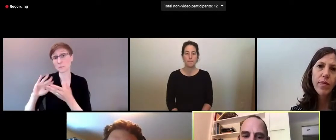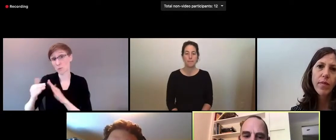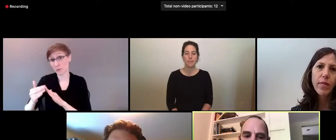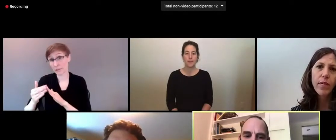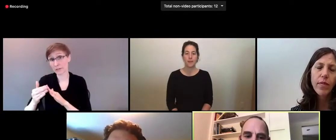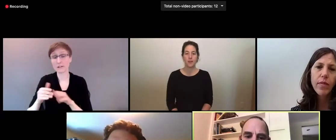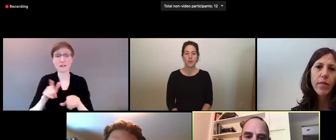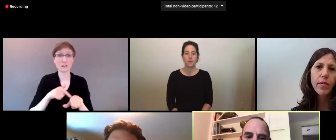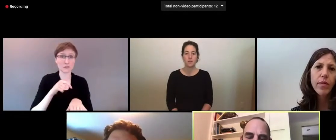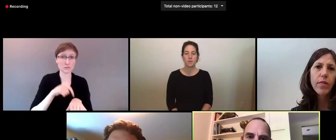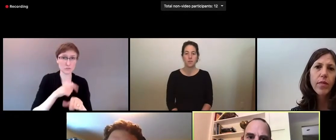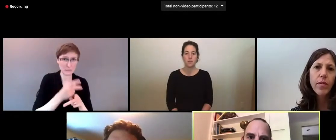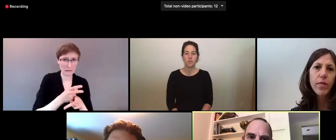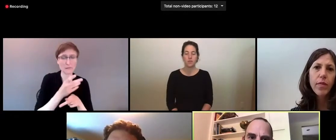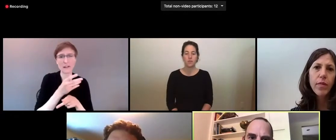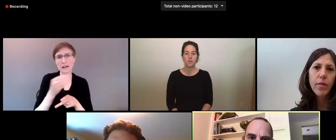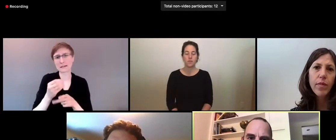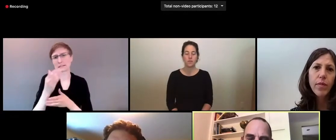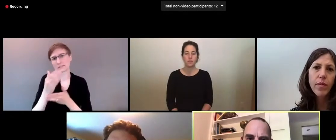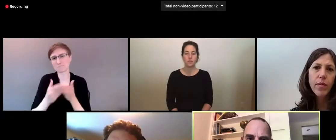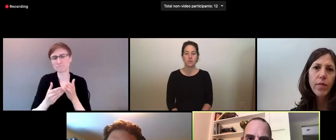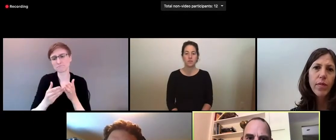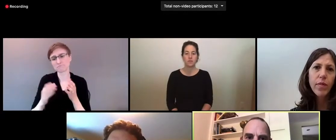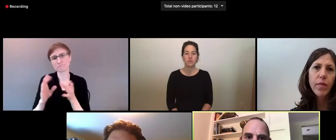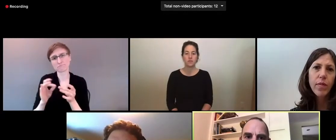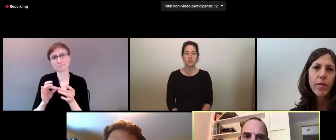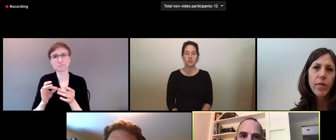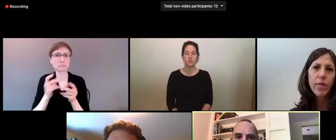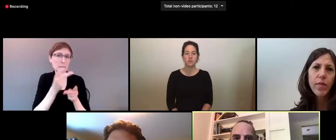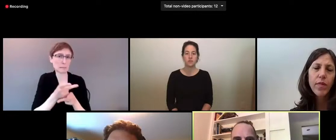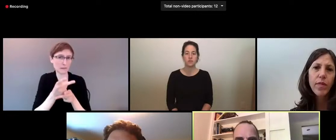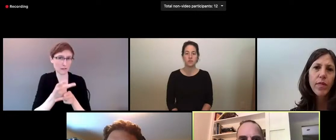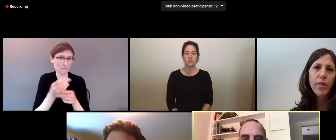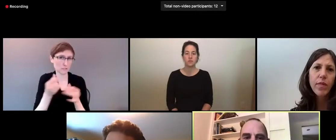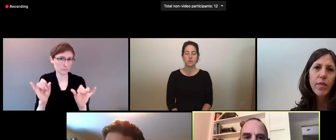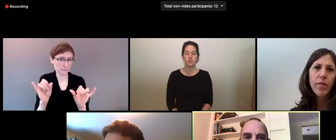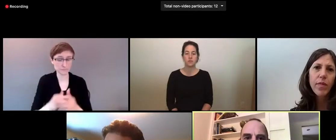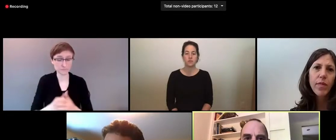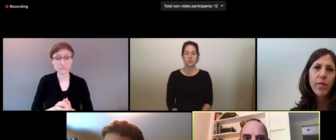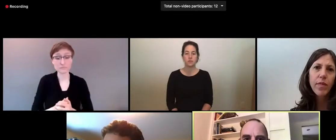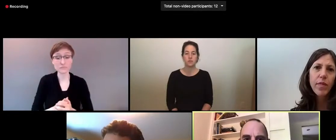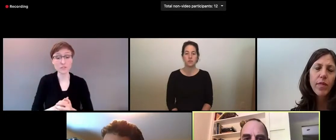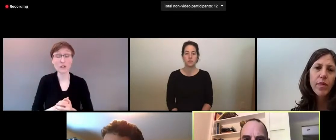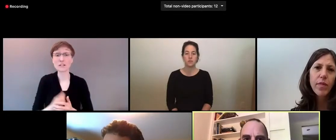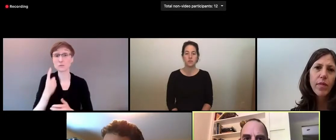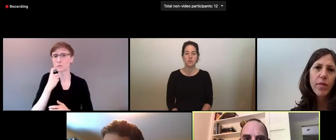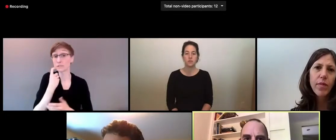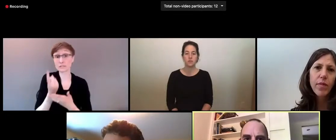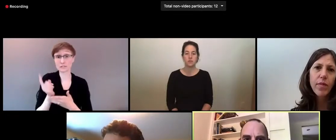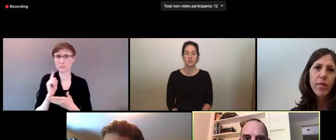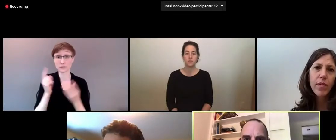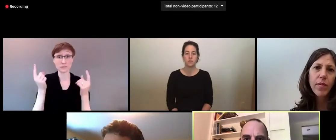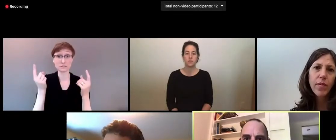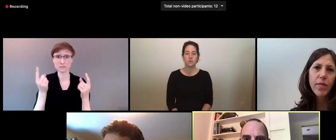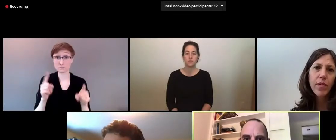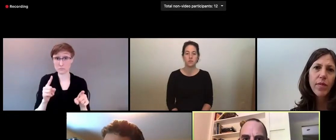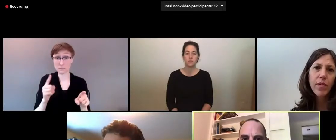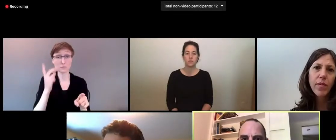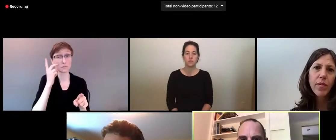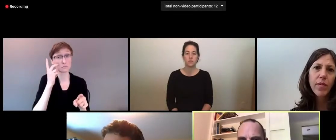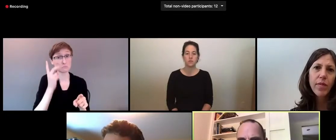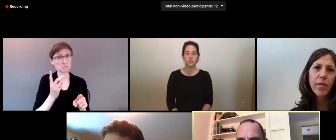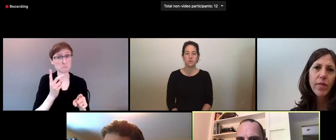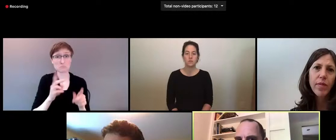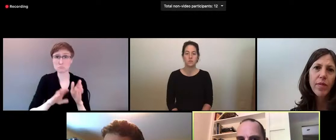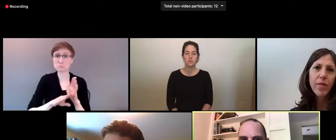to end with. So in the past week in Canada, we've seen some really good progress, and